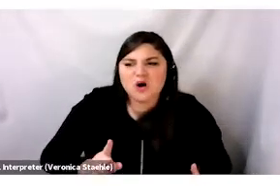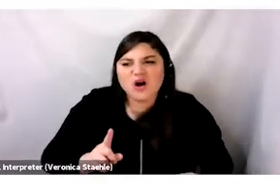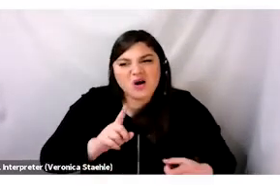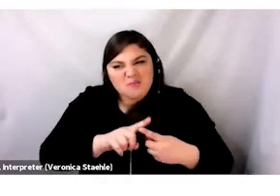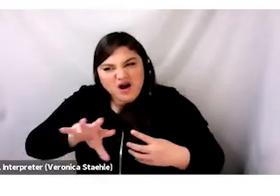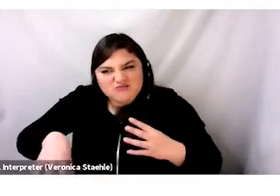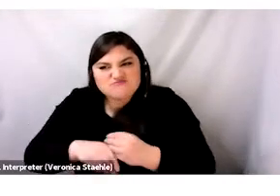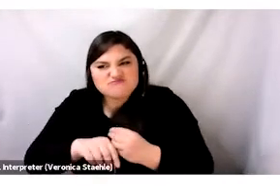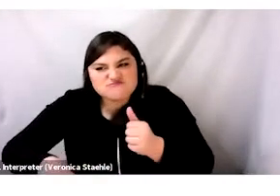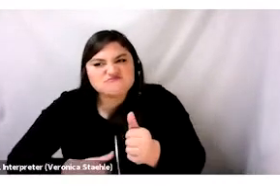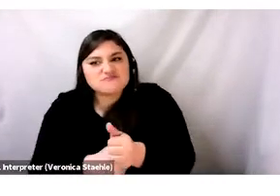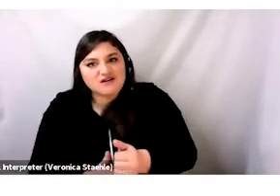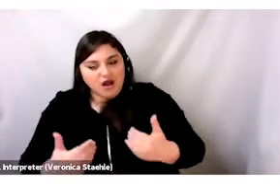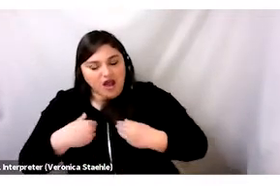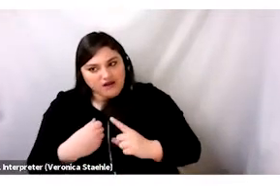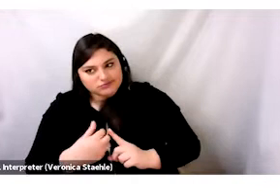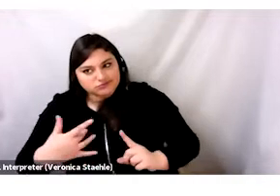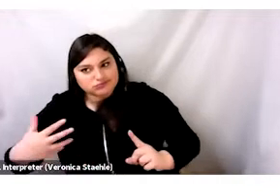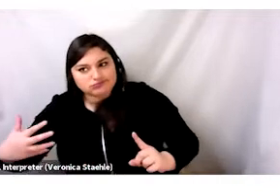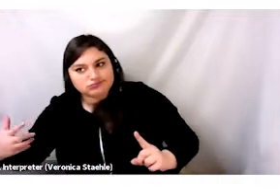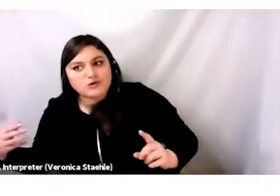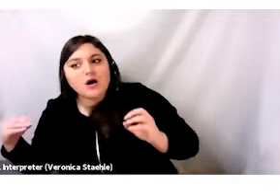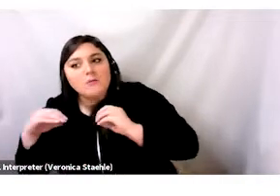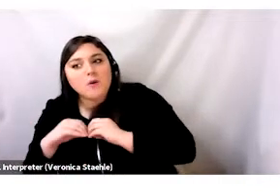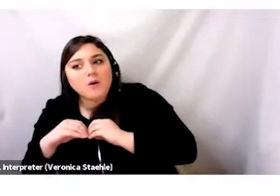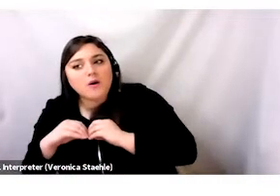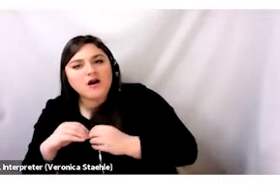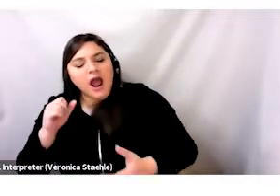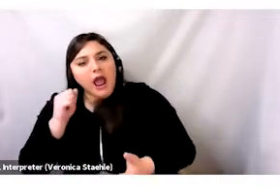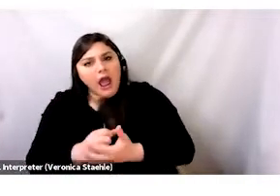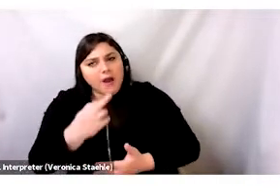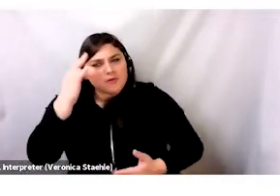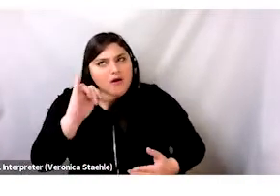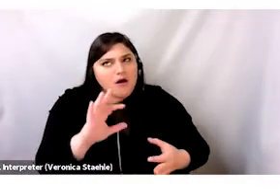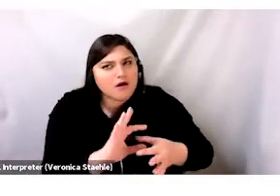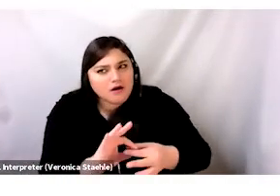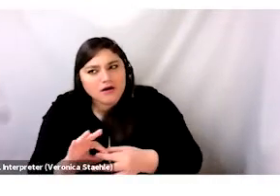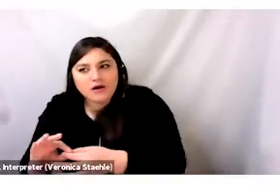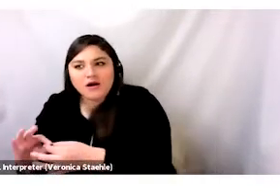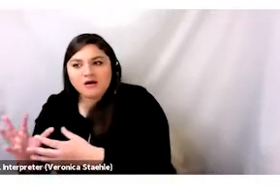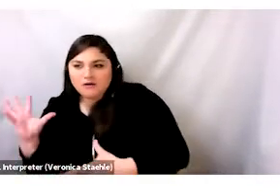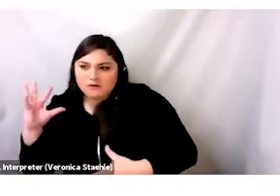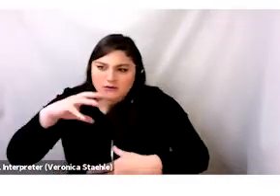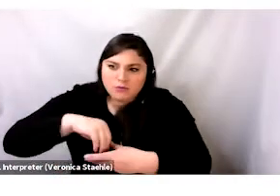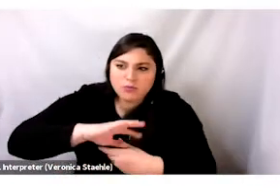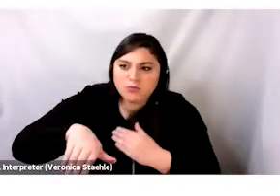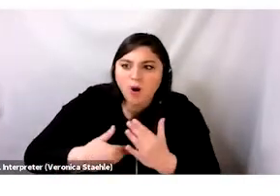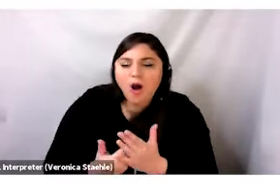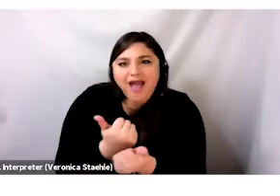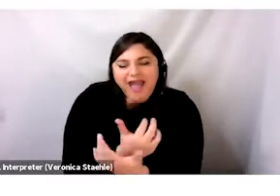begin to understand how all of the struggles and all of the movements for liberation are in some way